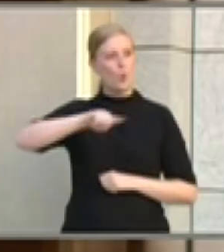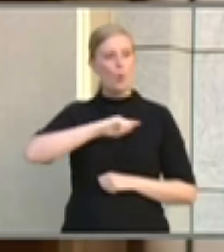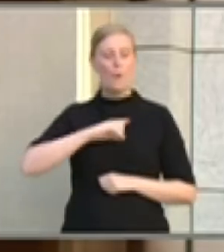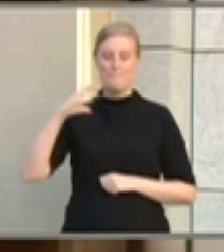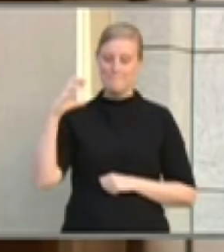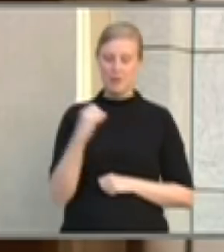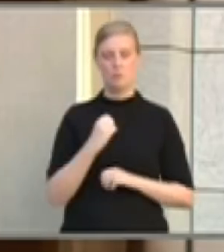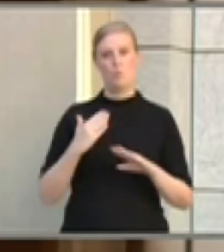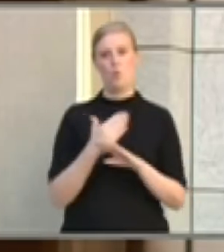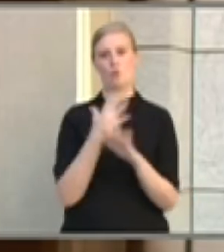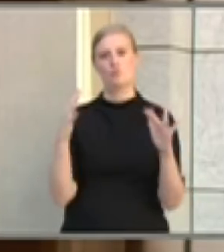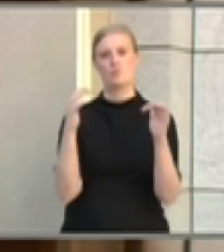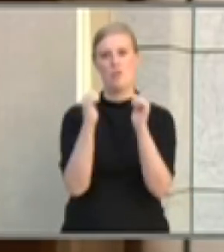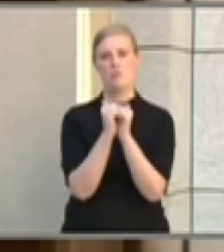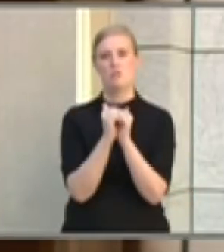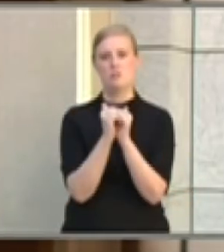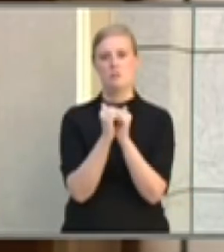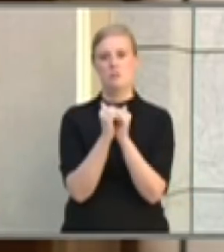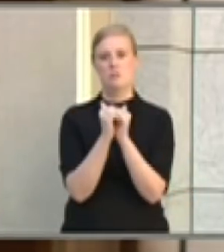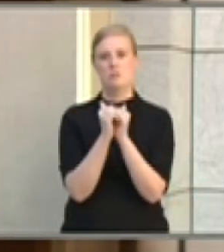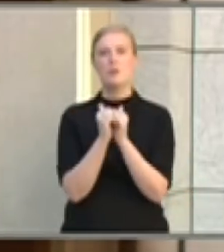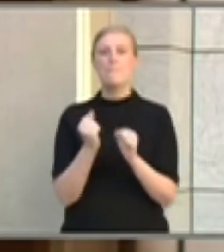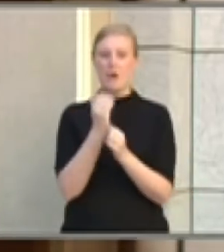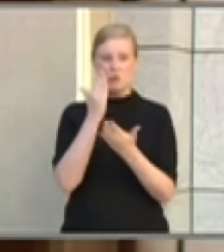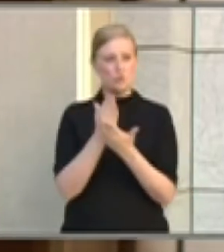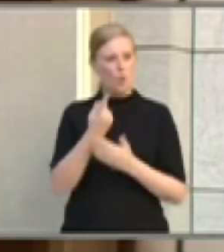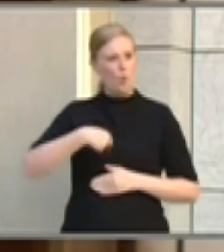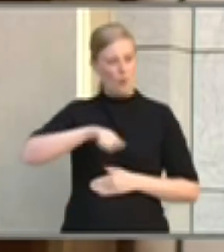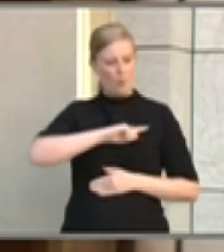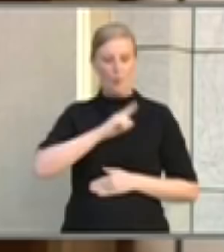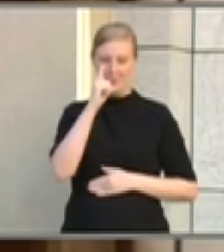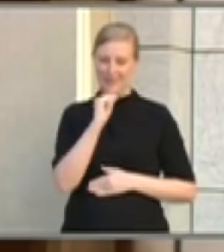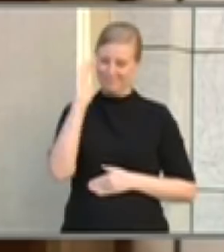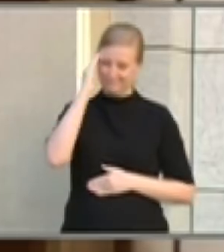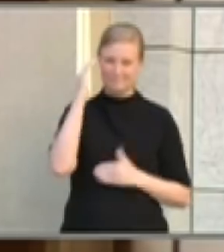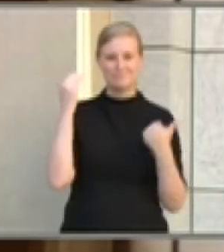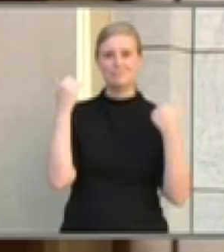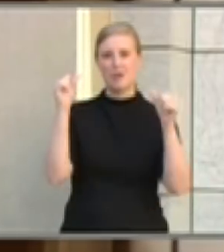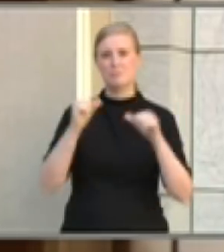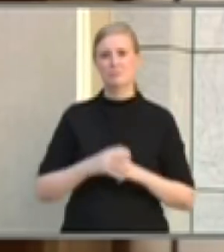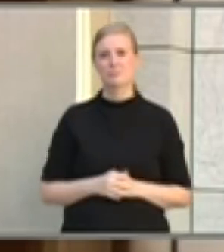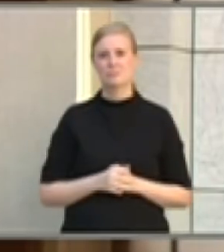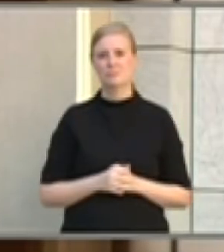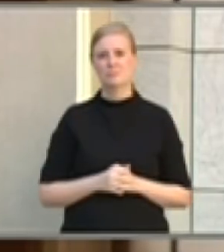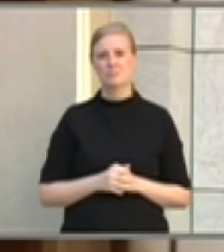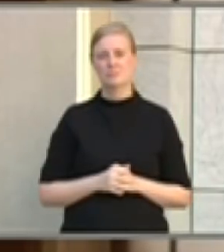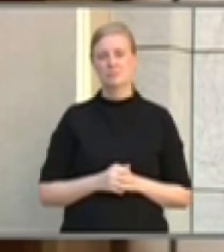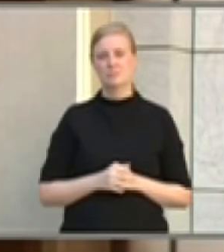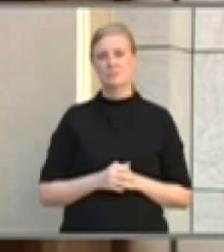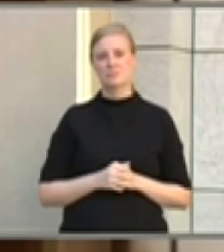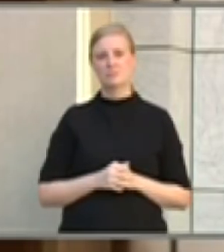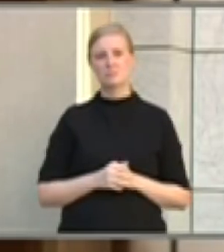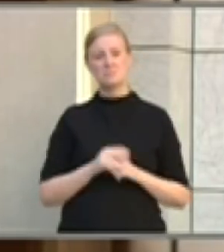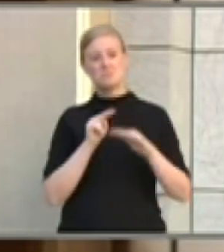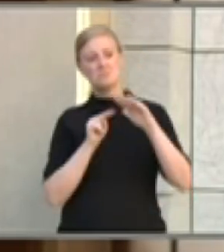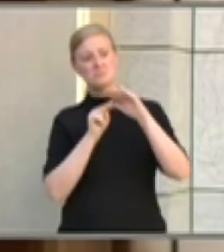work and to make it go as far as possible. We still do not know the many other challenges